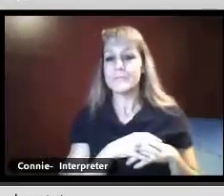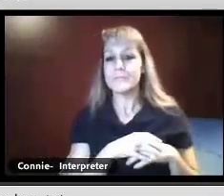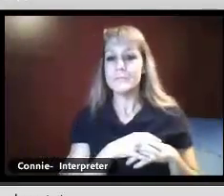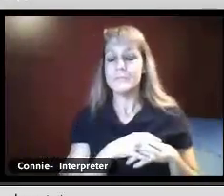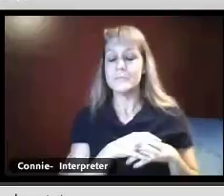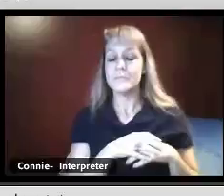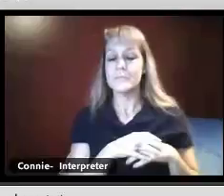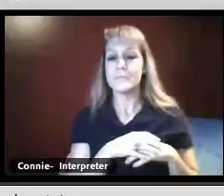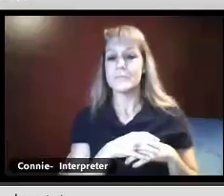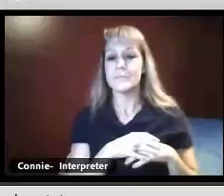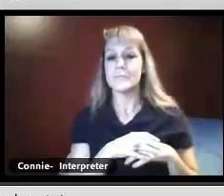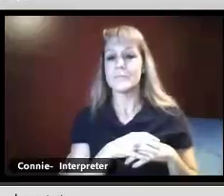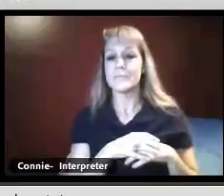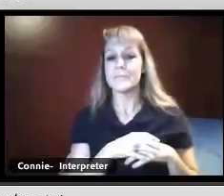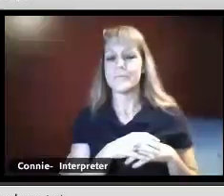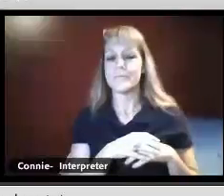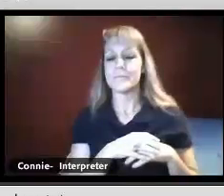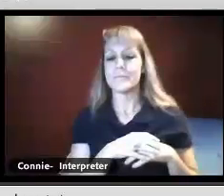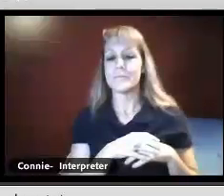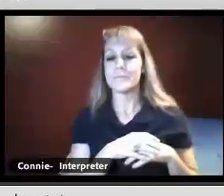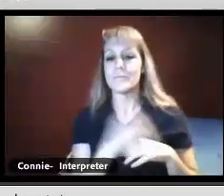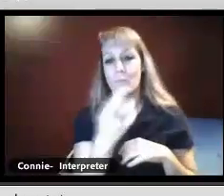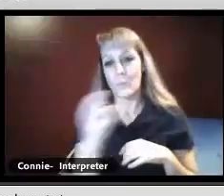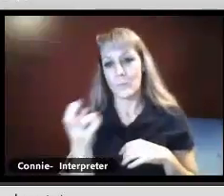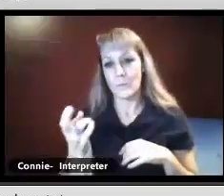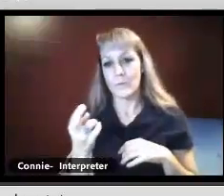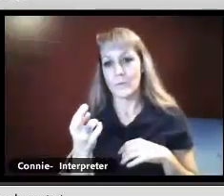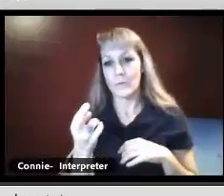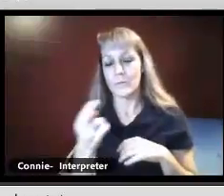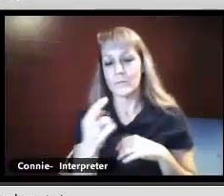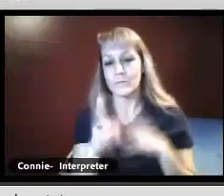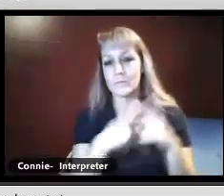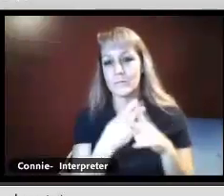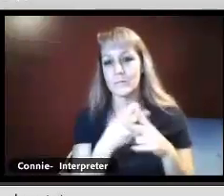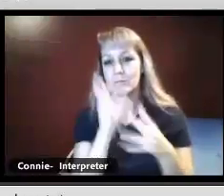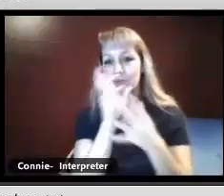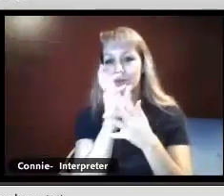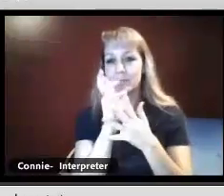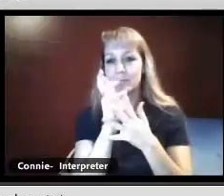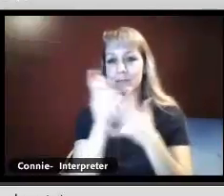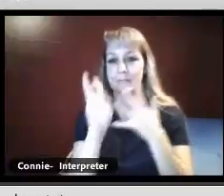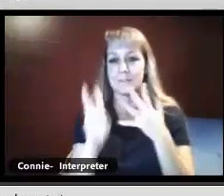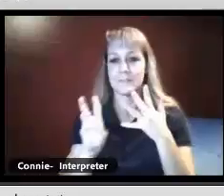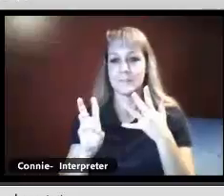from what the resource type list has told us, there are 6 lesson plans.